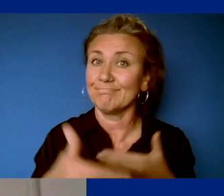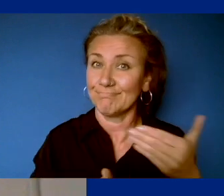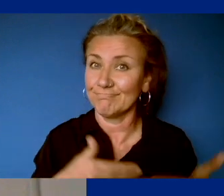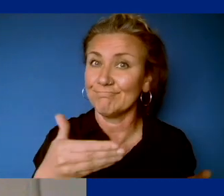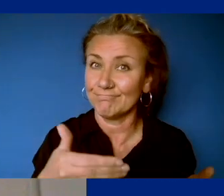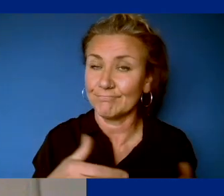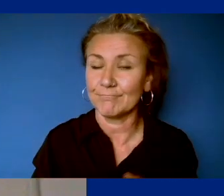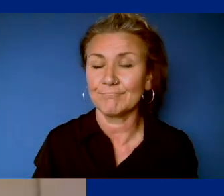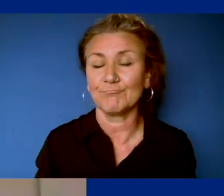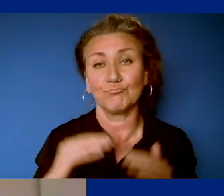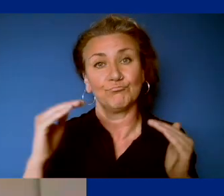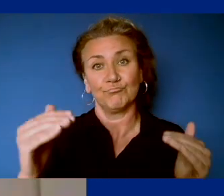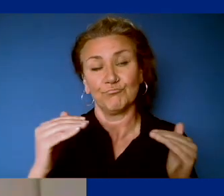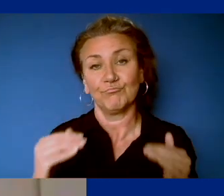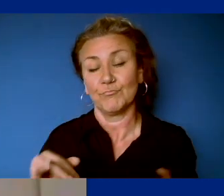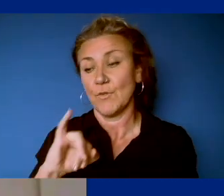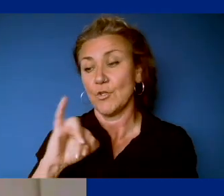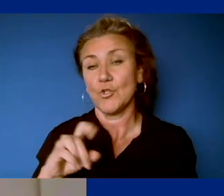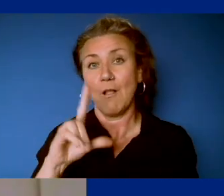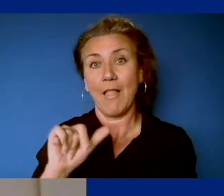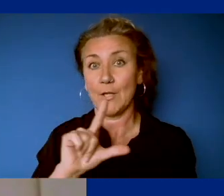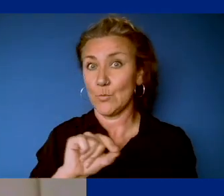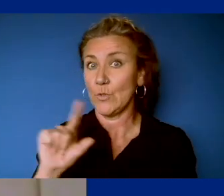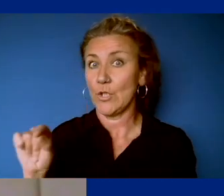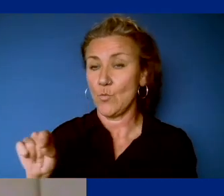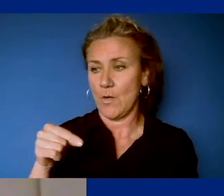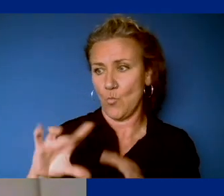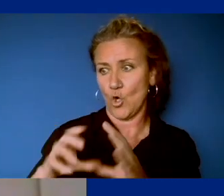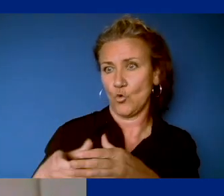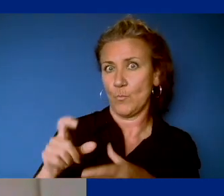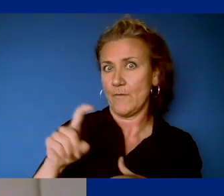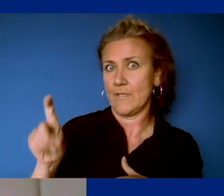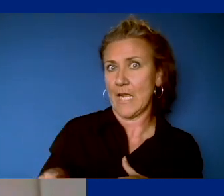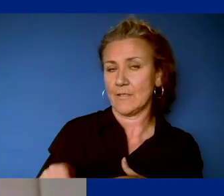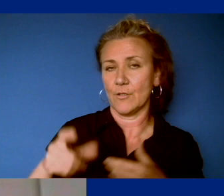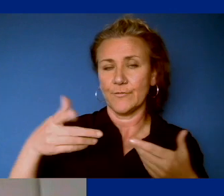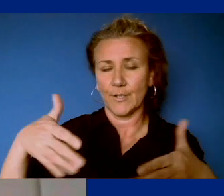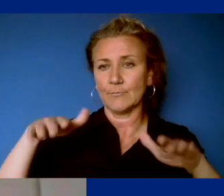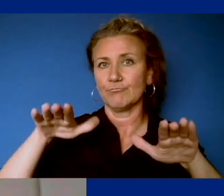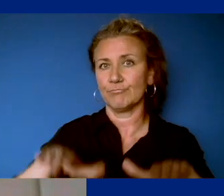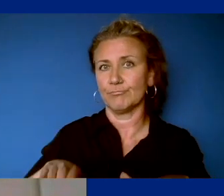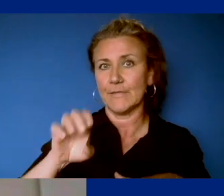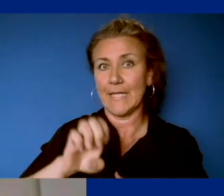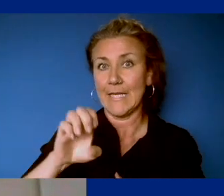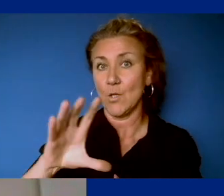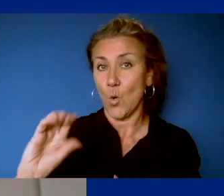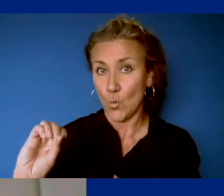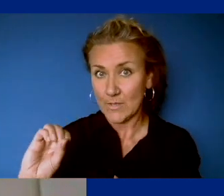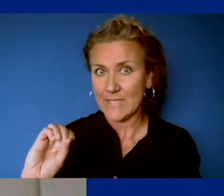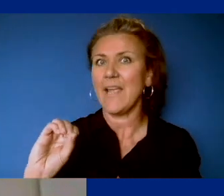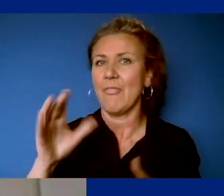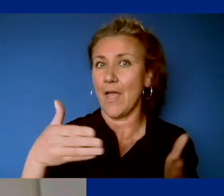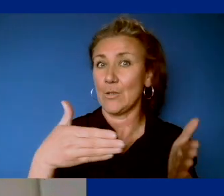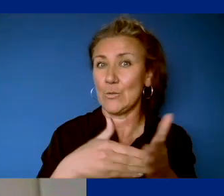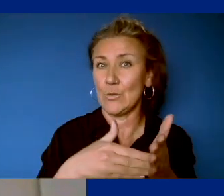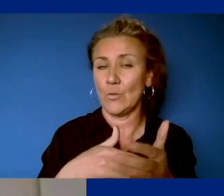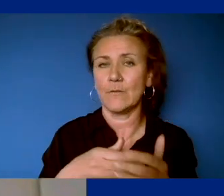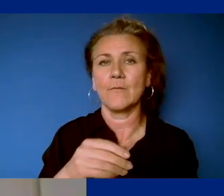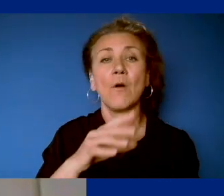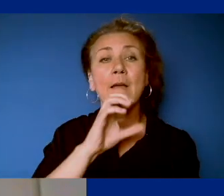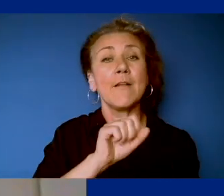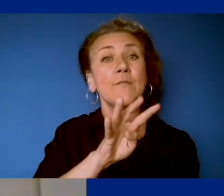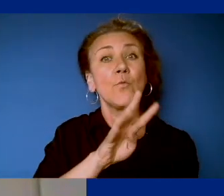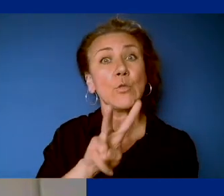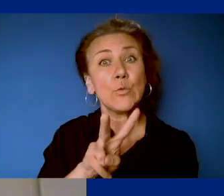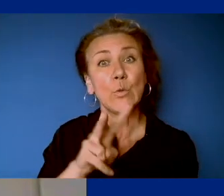Her case is ongoing. In July 2020, CBS station's Group of Texas settled an EEOC lawsuit filed